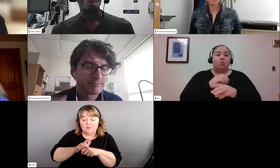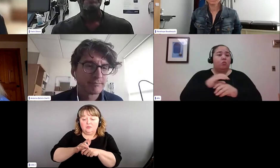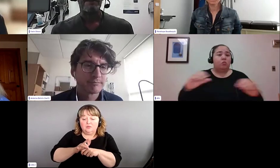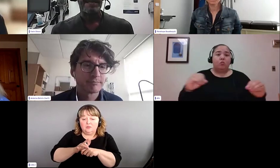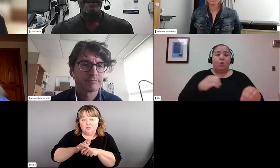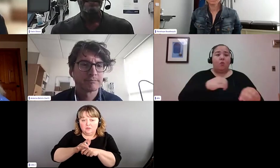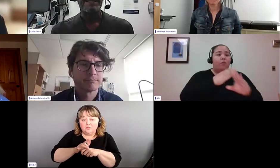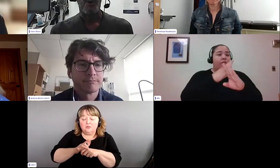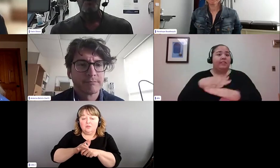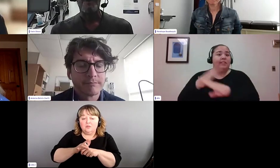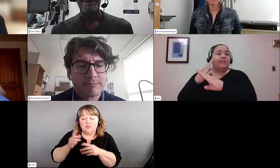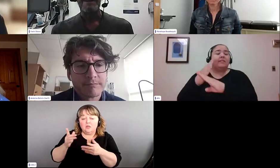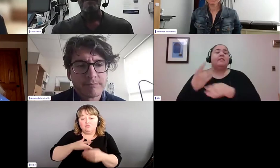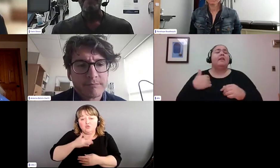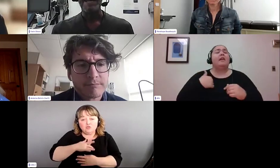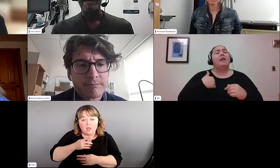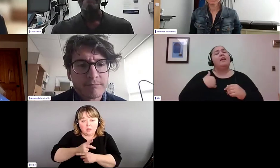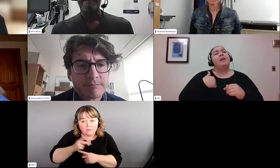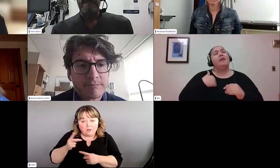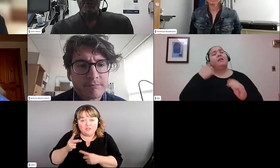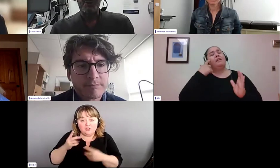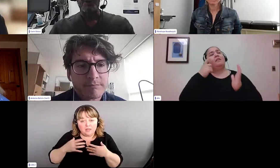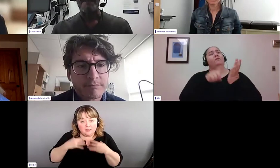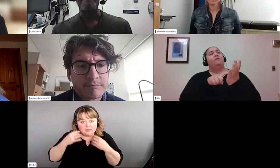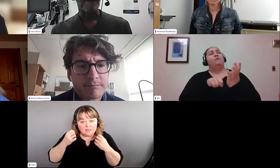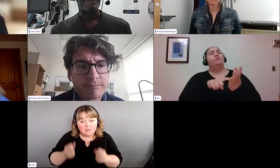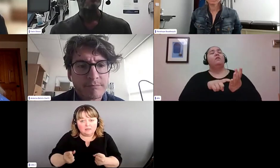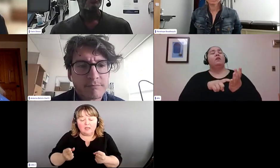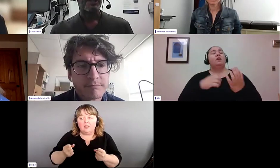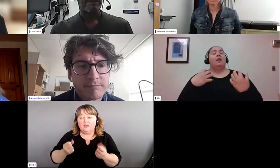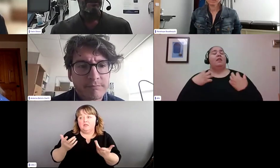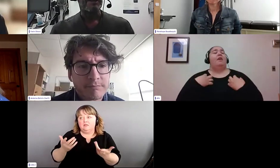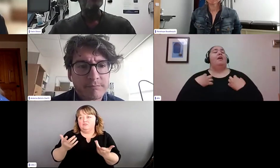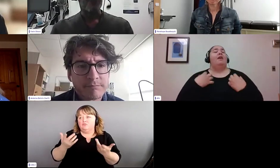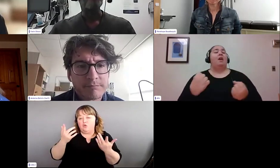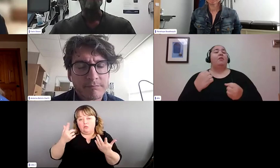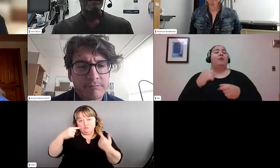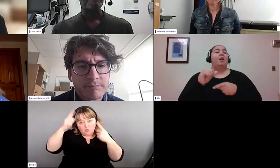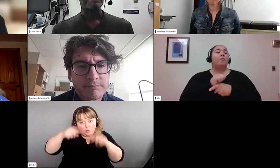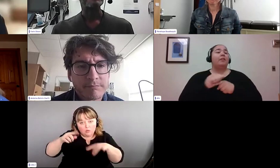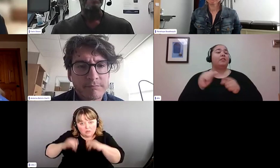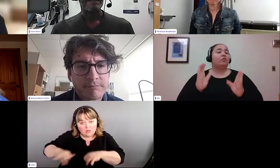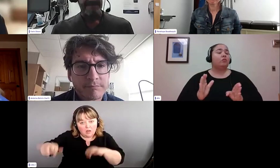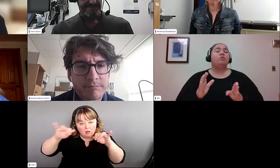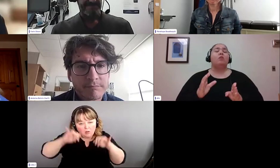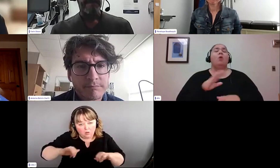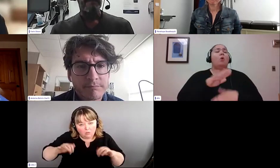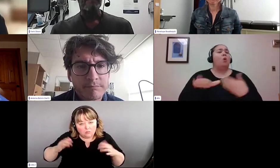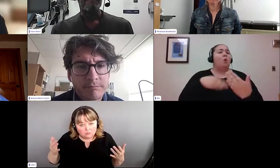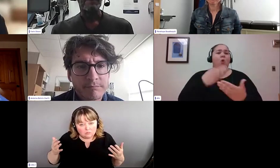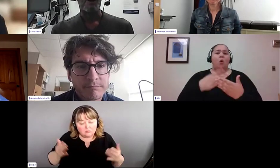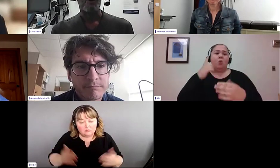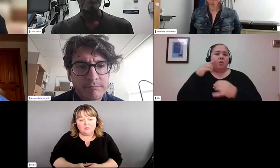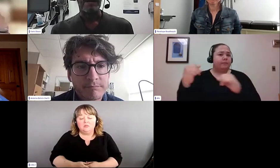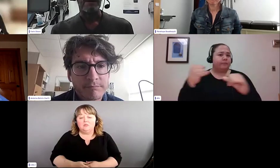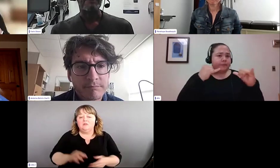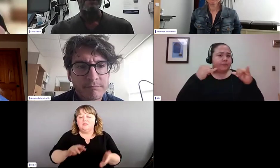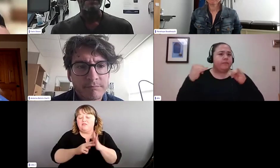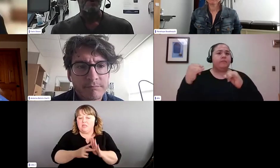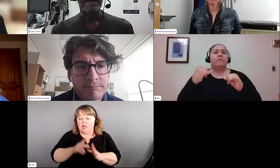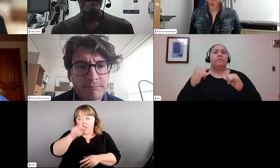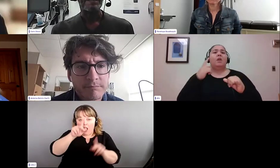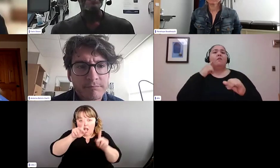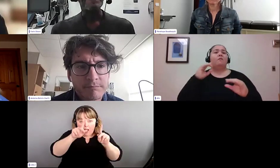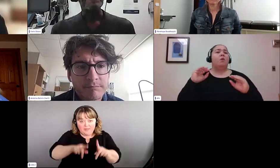that, in fact, the healthcare workers are very much on the same page of putting